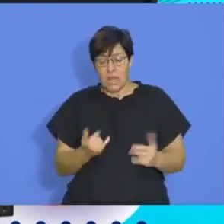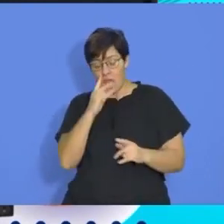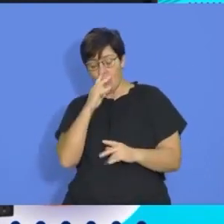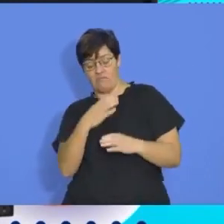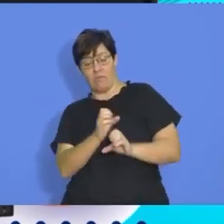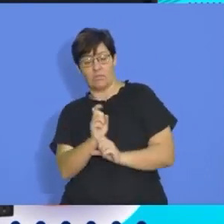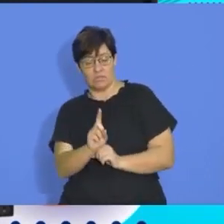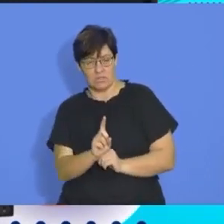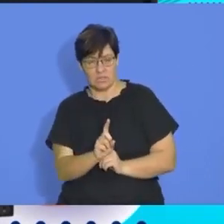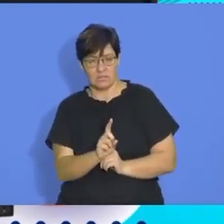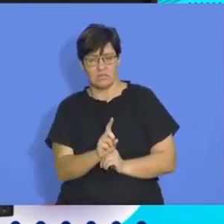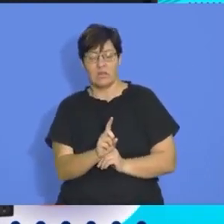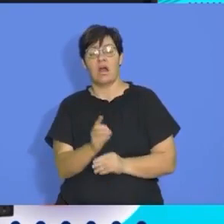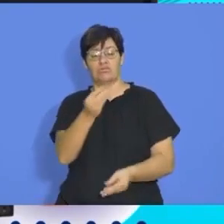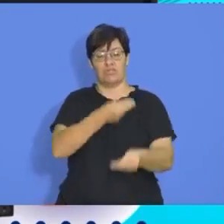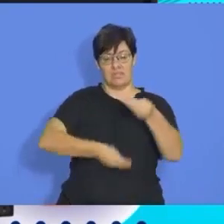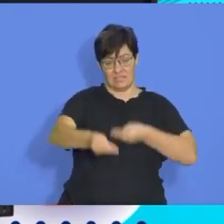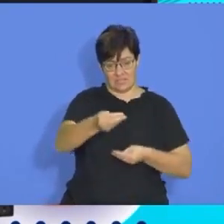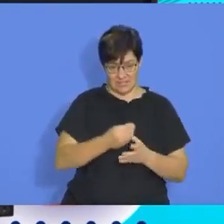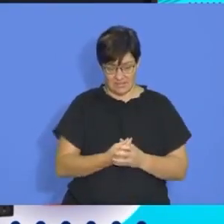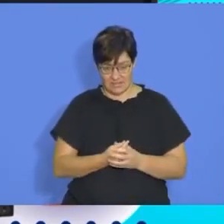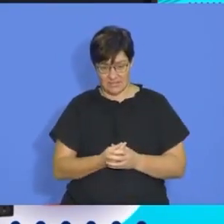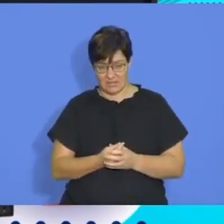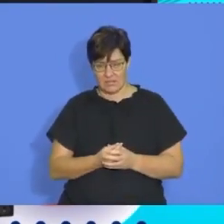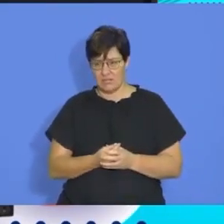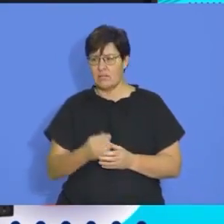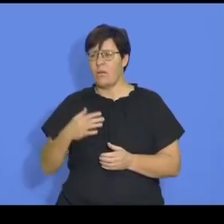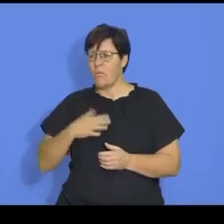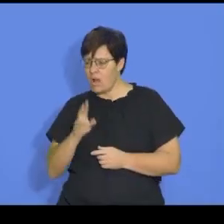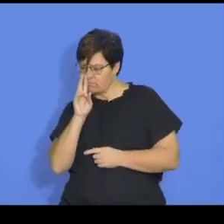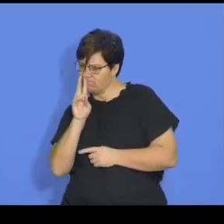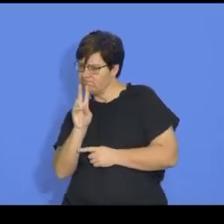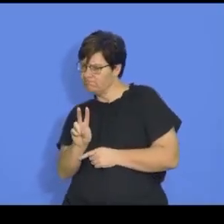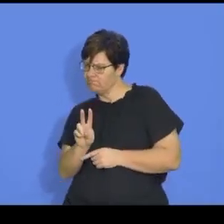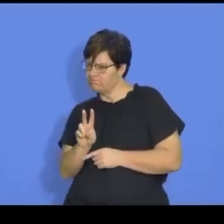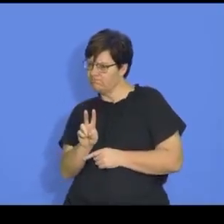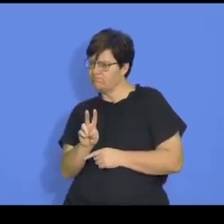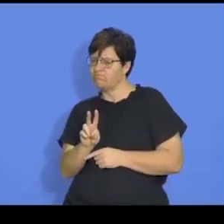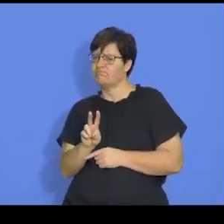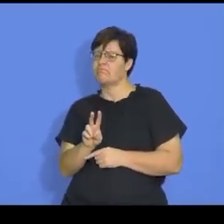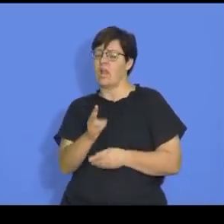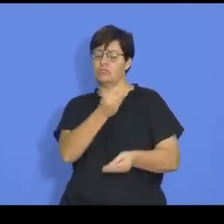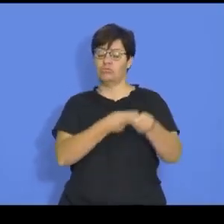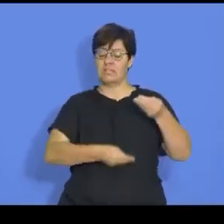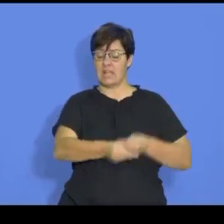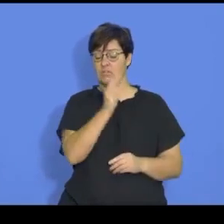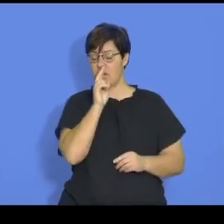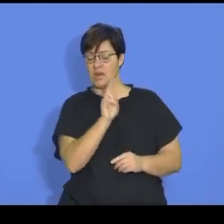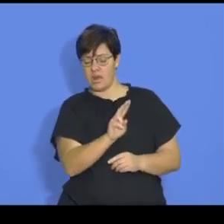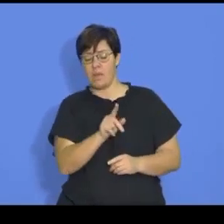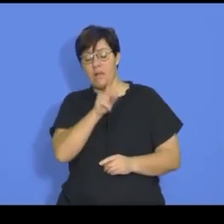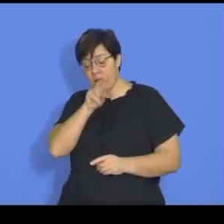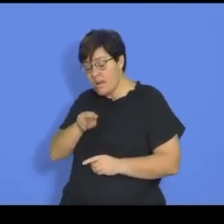we're focusing on transactions, which means I want to also look at, while we're looking at transactions,